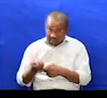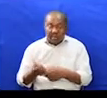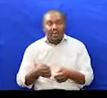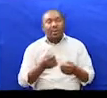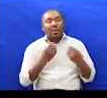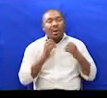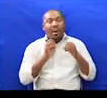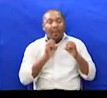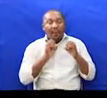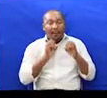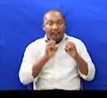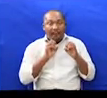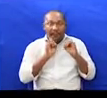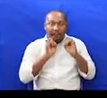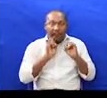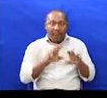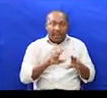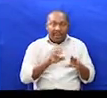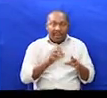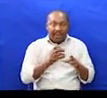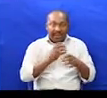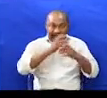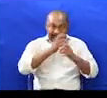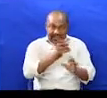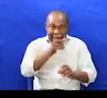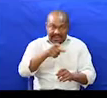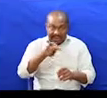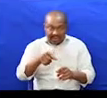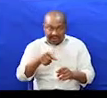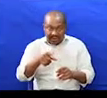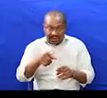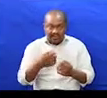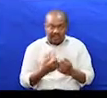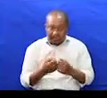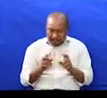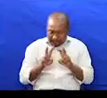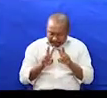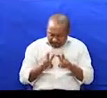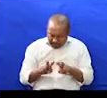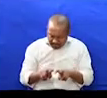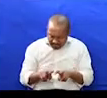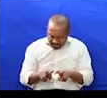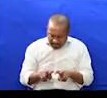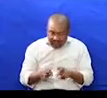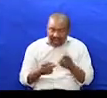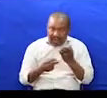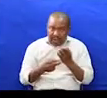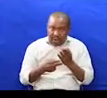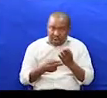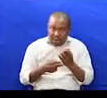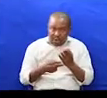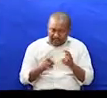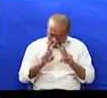experimental that have been conducted from this theory, from this idea of Dalton, what they